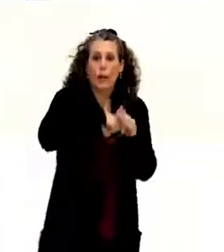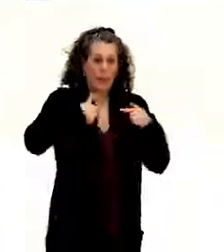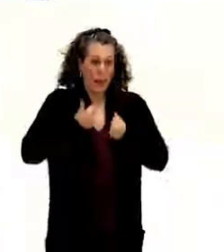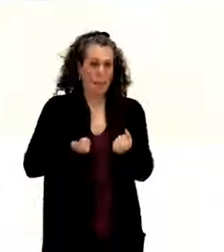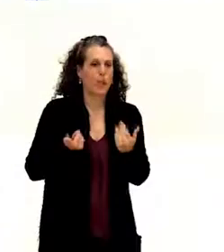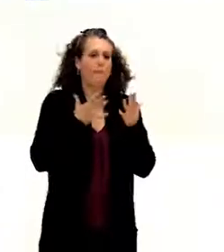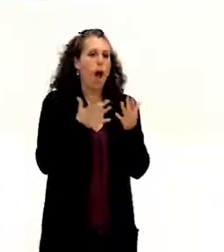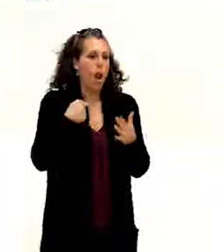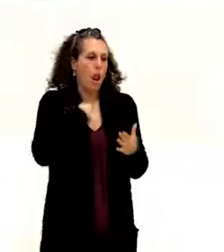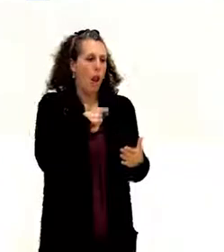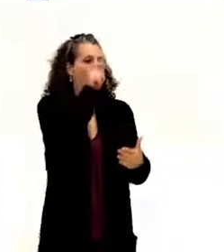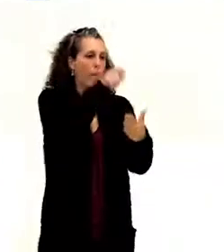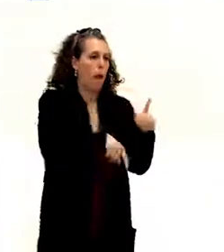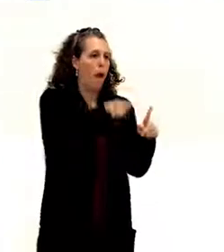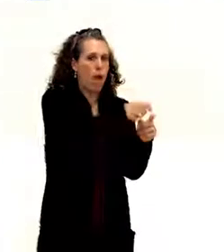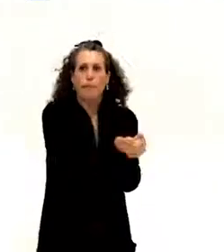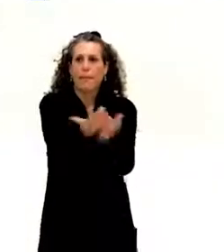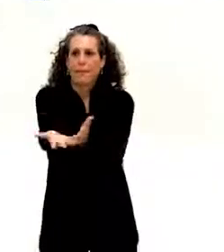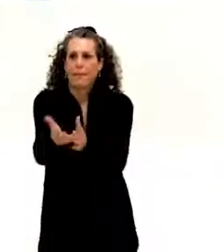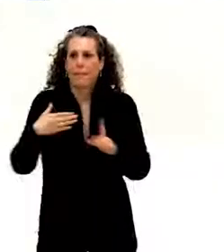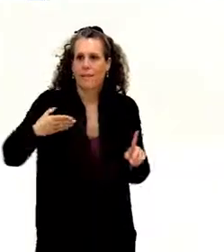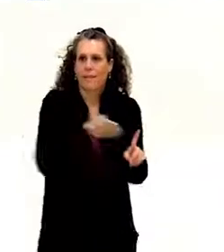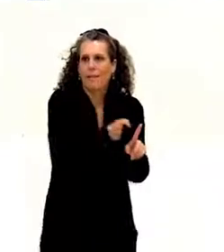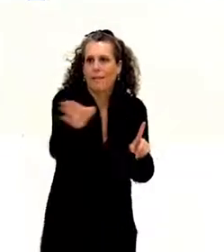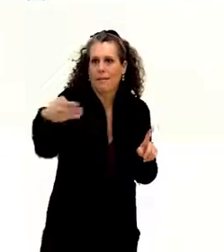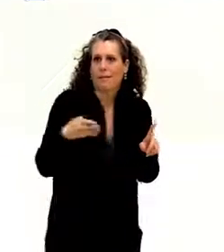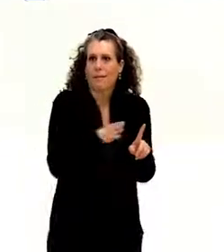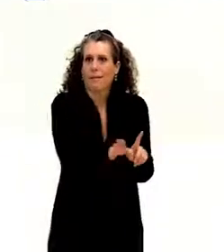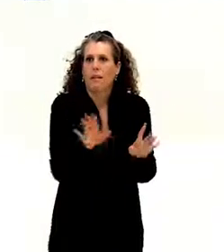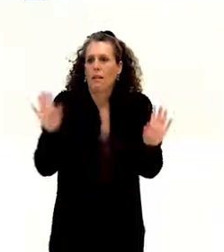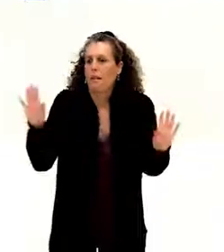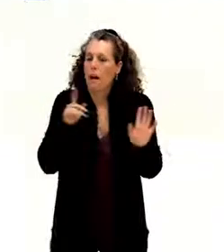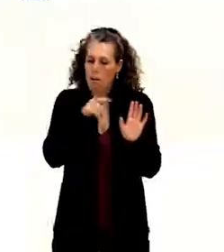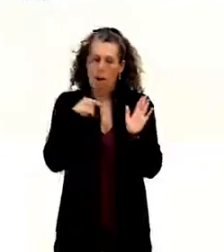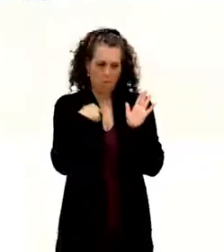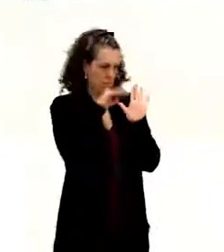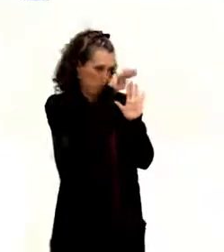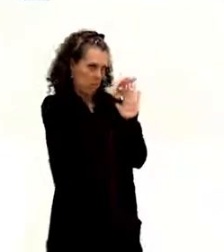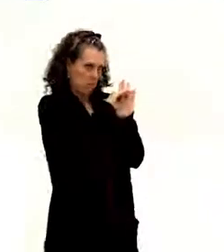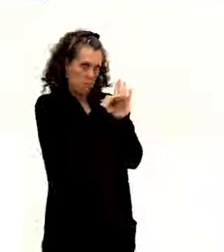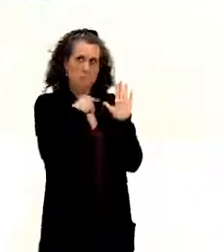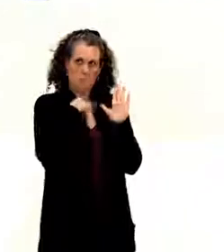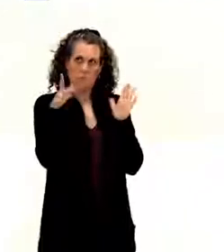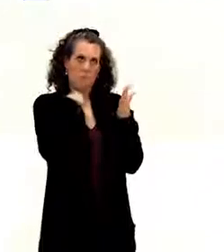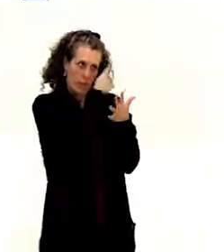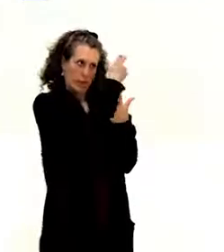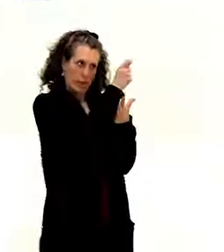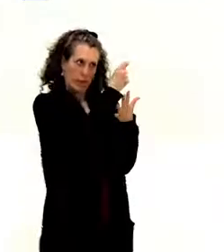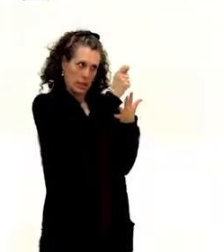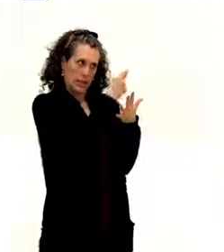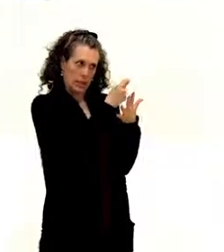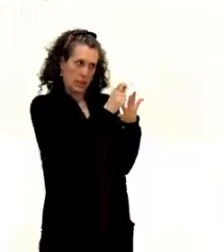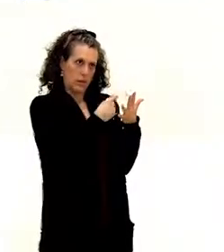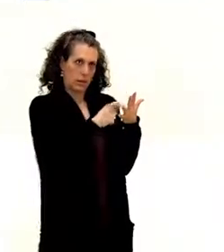belt. It's a type of assurance or insurance of complying with the European acquis for